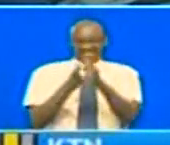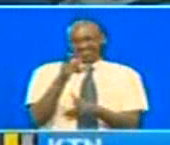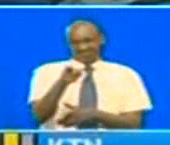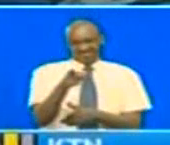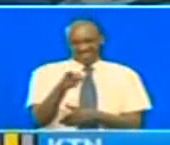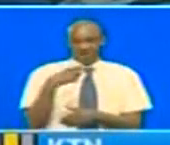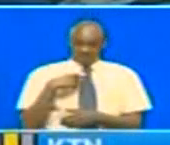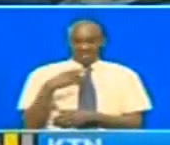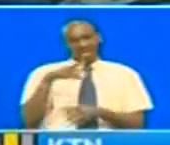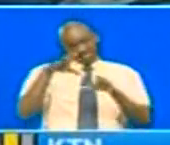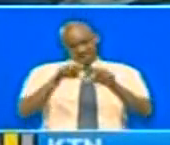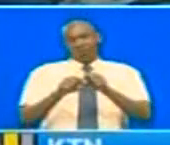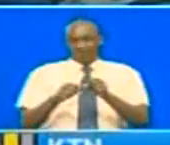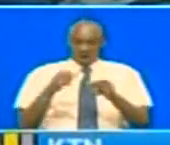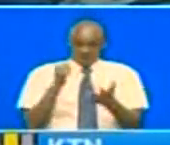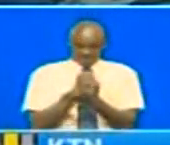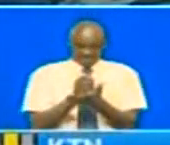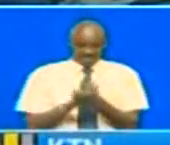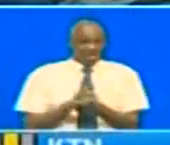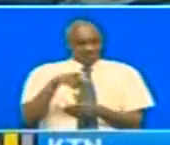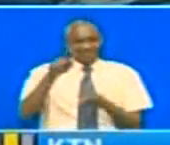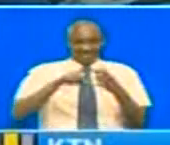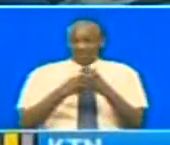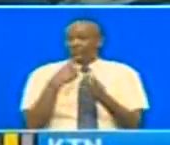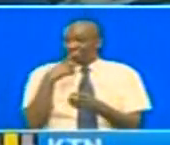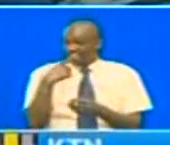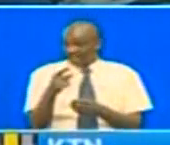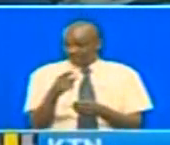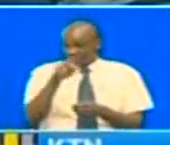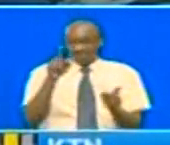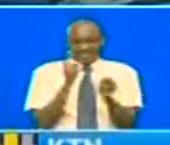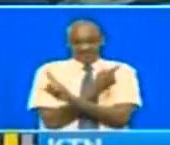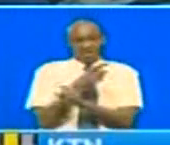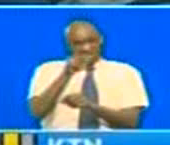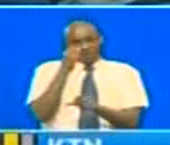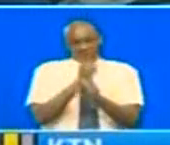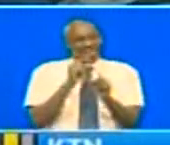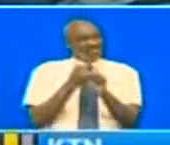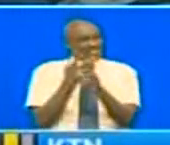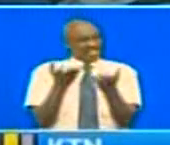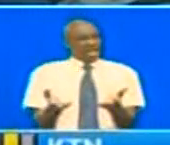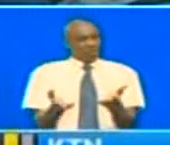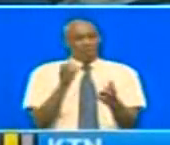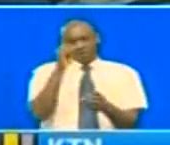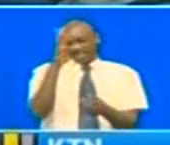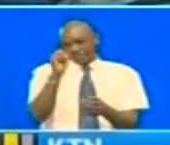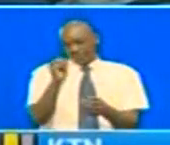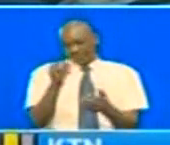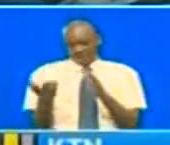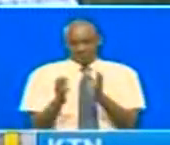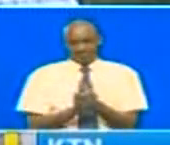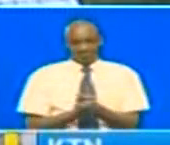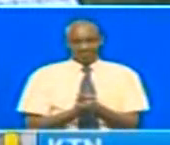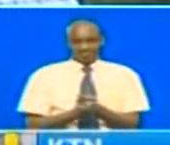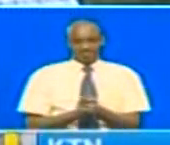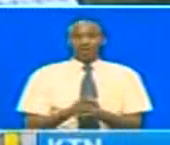just assumed office. Maybe you could start by telling us, how differently are you going to run the affairs of ODM? We